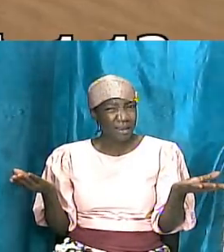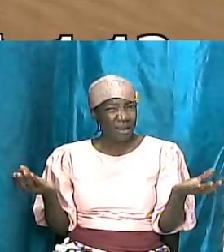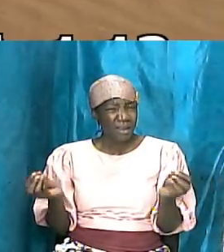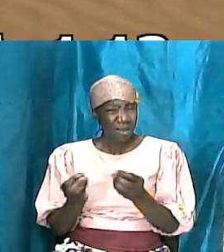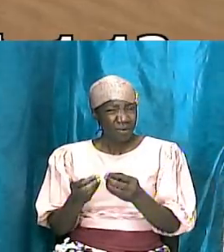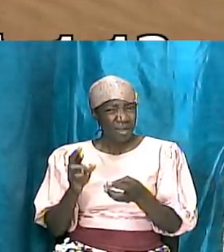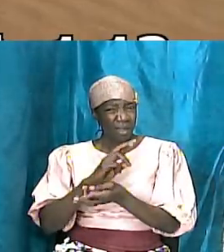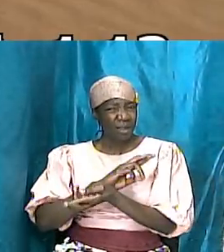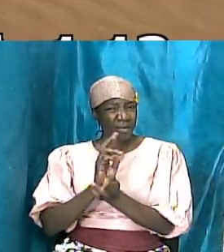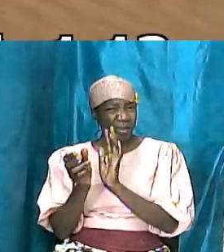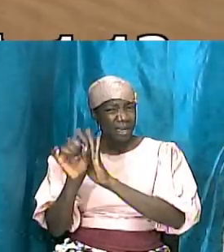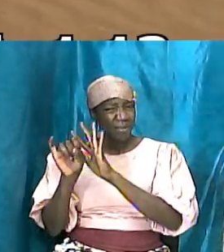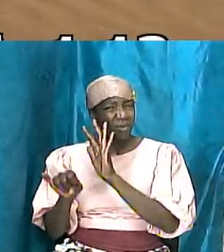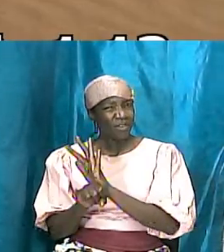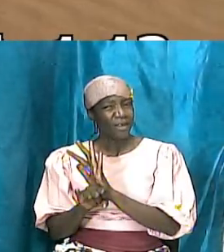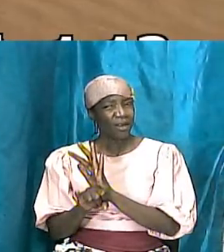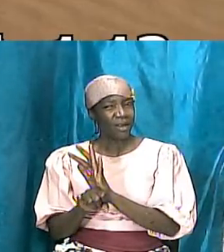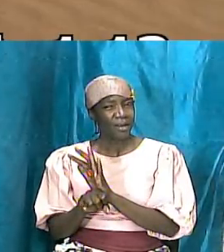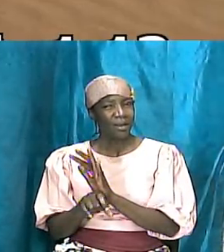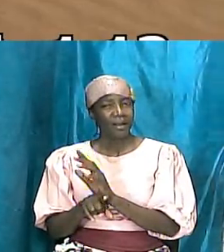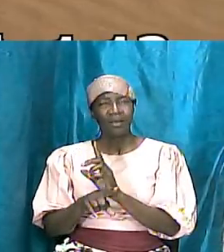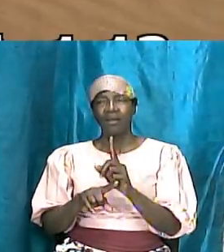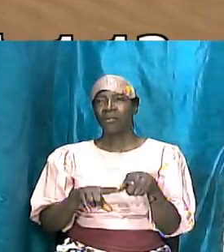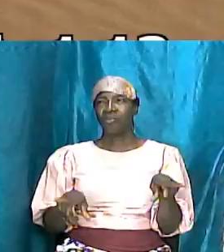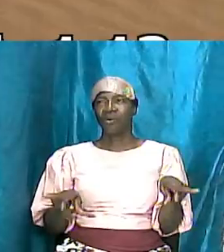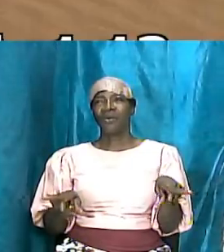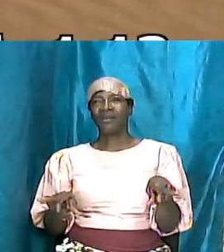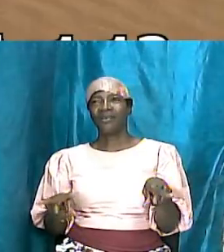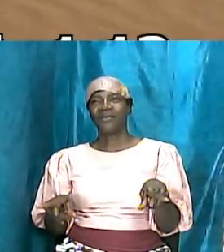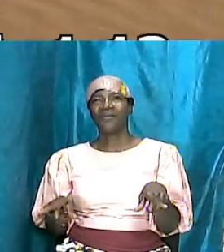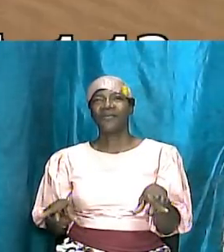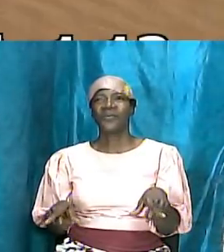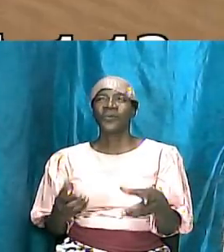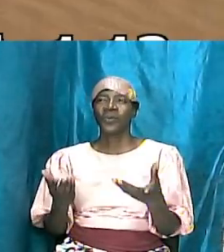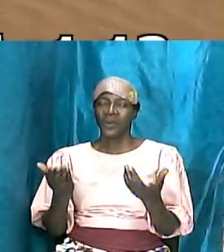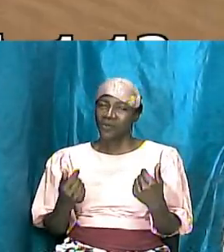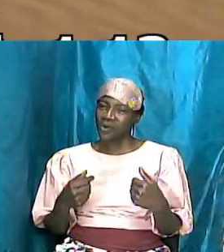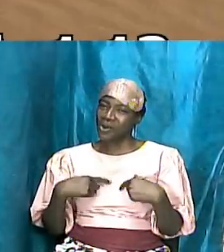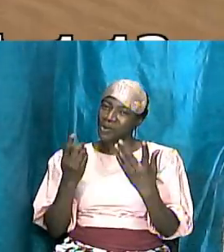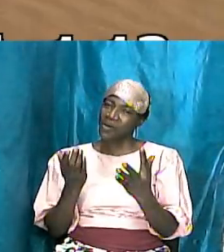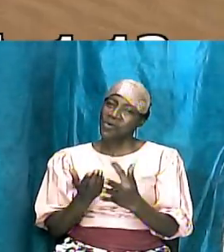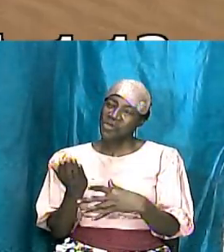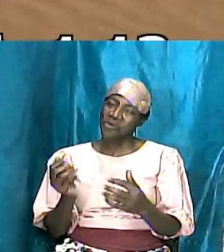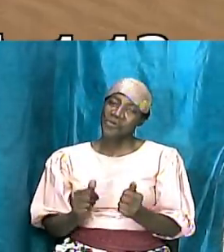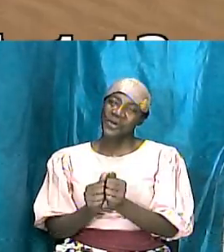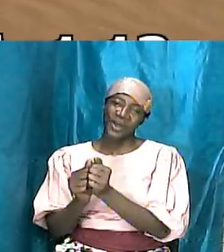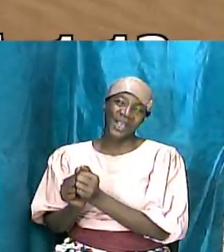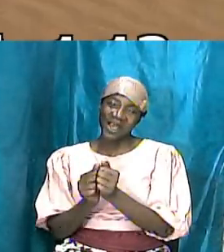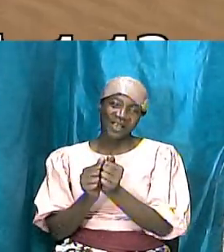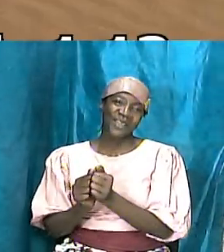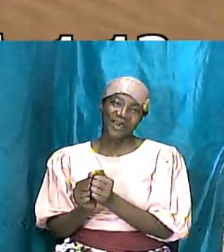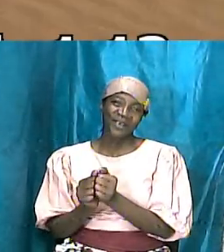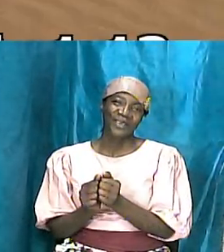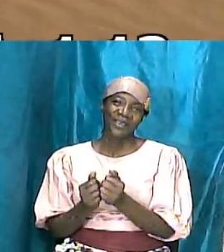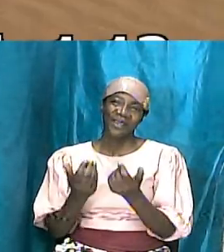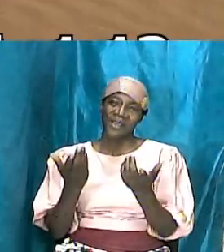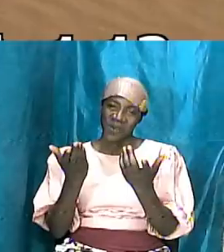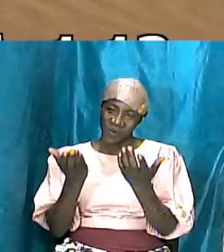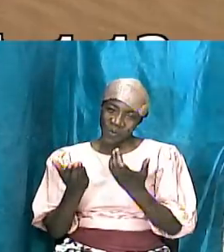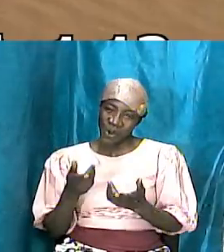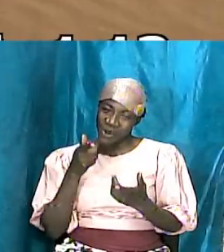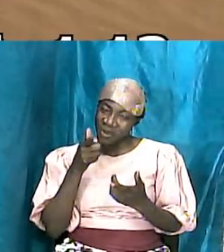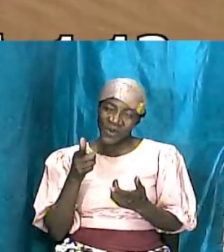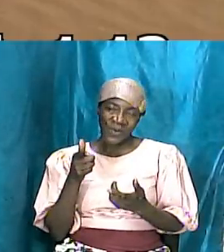redemption? But let me not jump the gun. Let me read, because I want us to go through this thing together. You know, I want us to